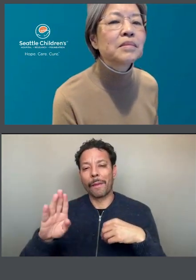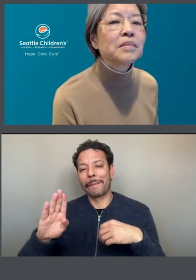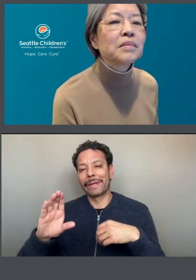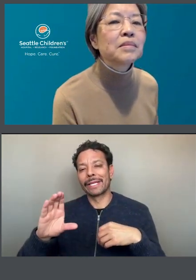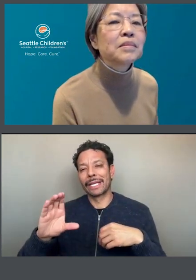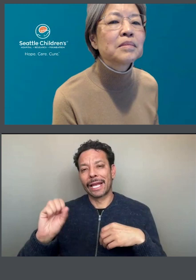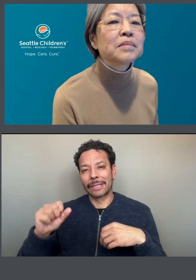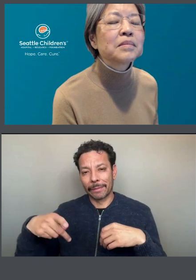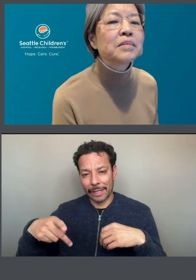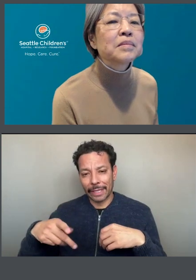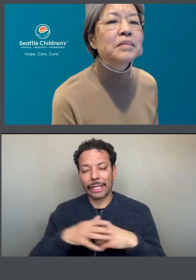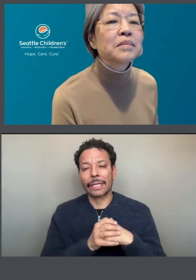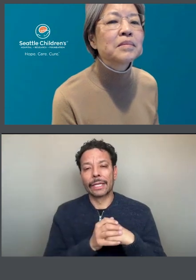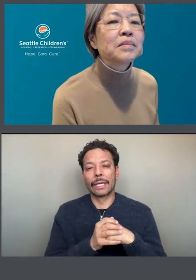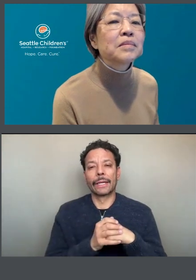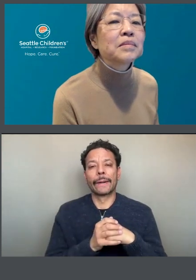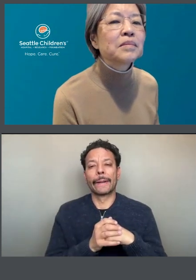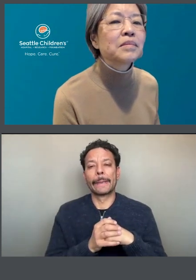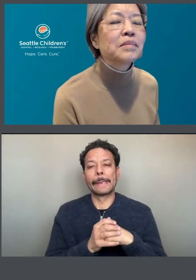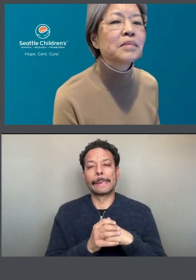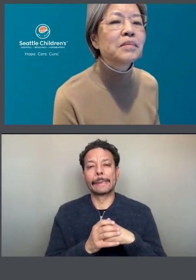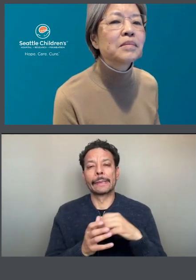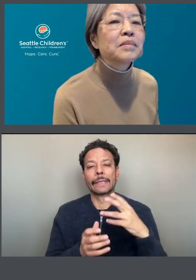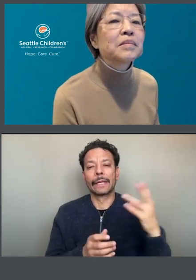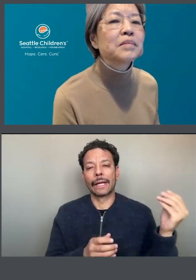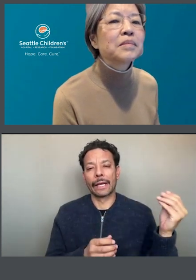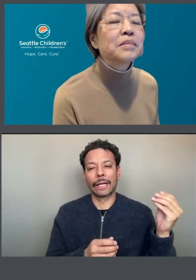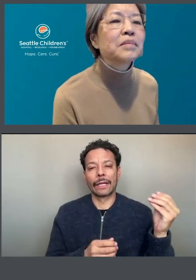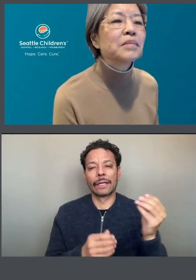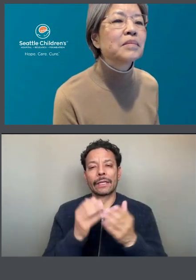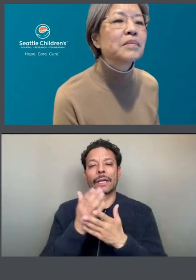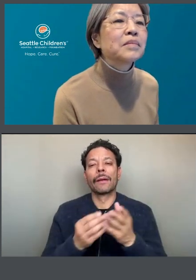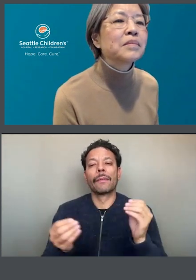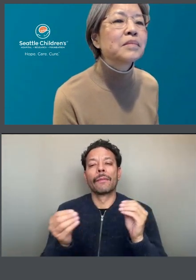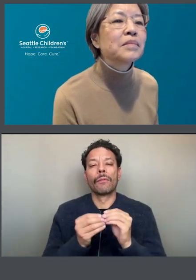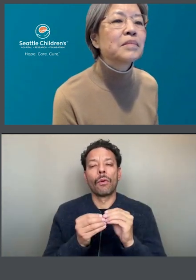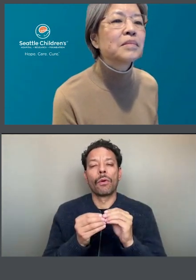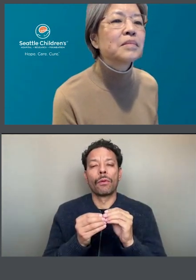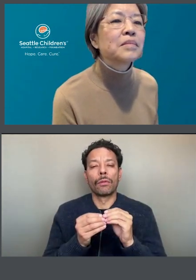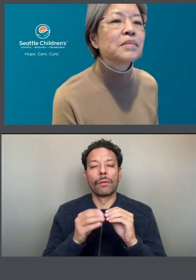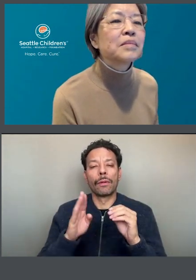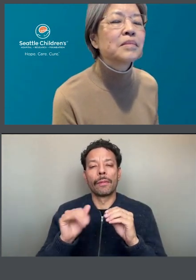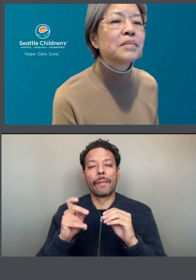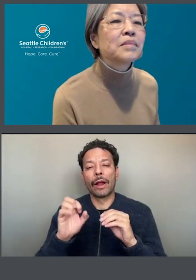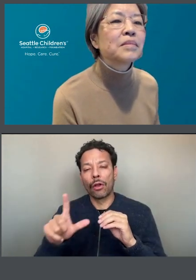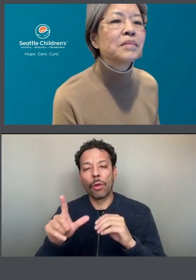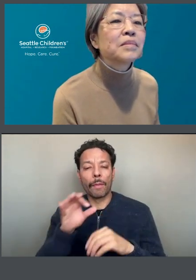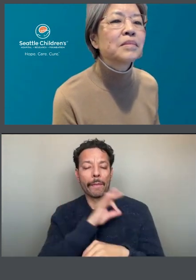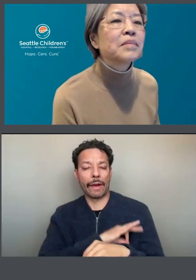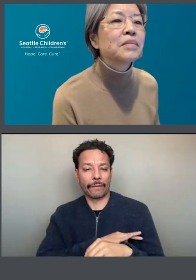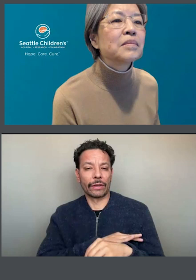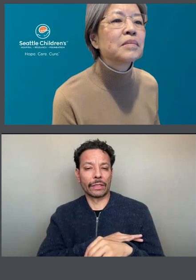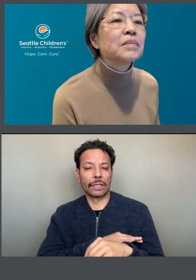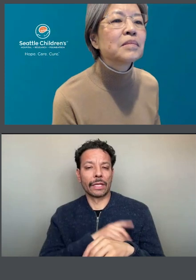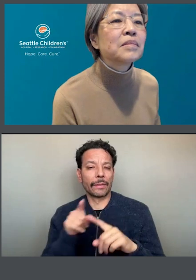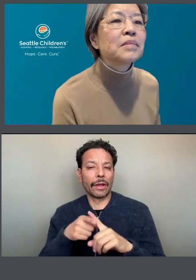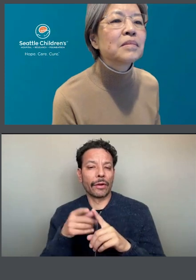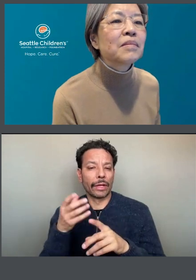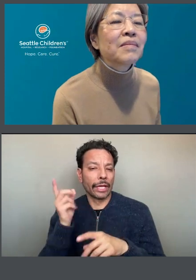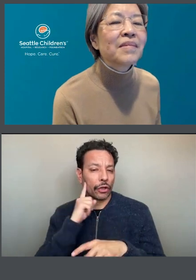device, and get some more binaural benefits in terms of hearing and